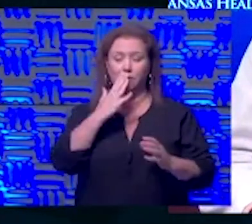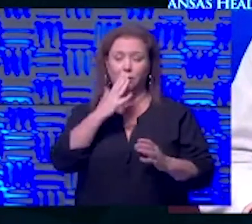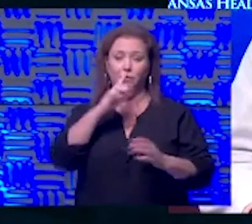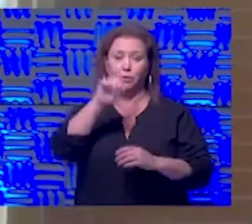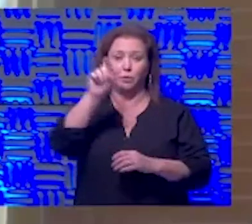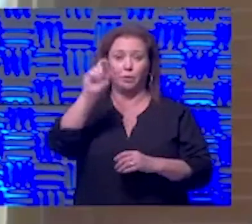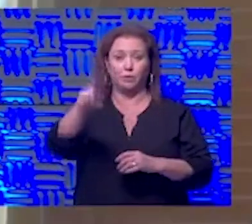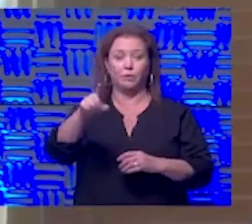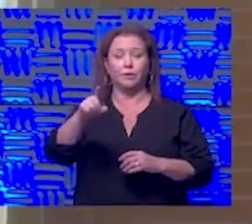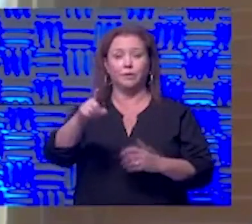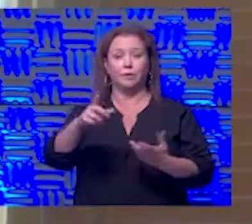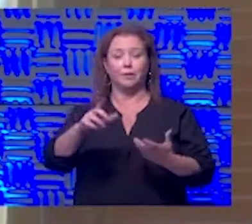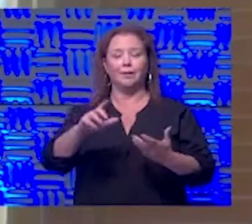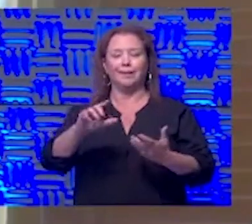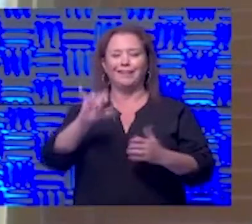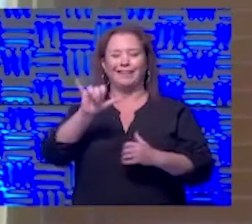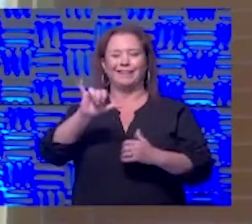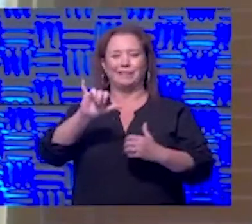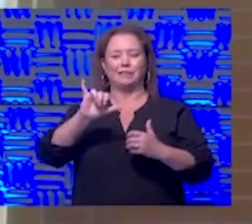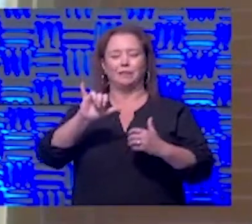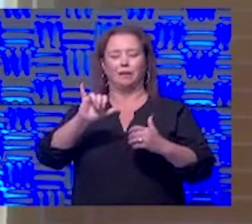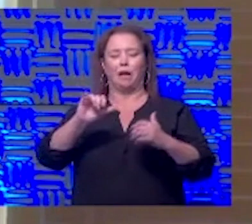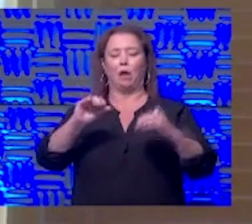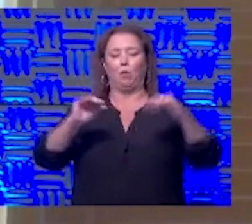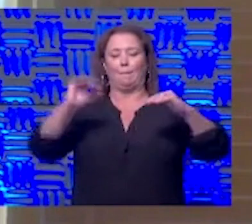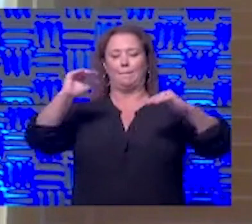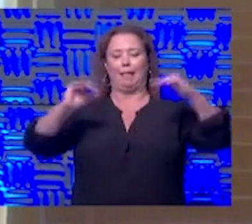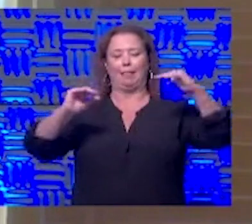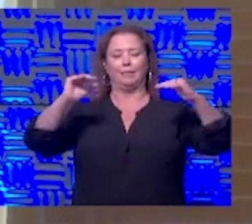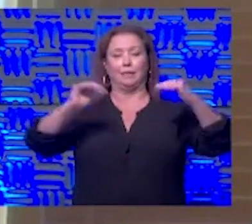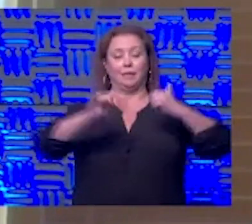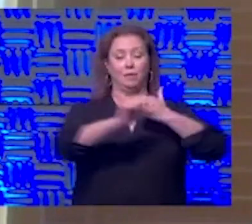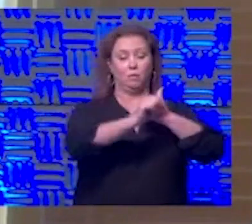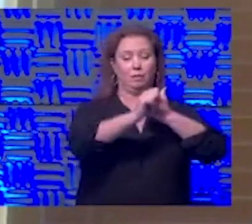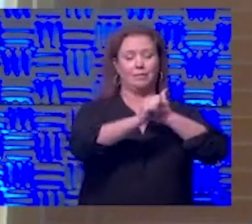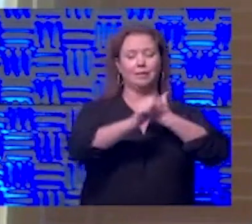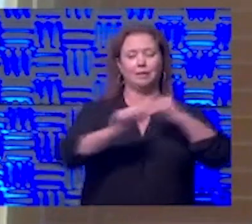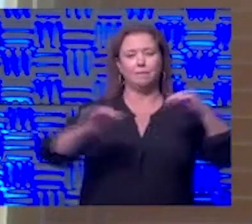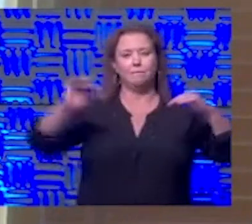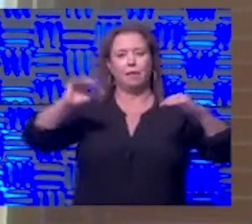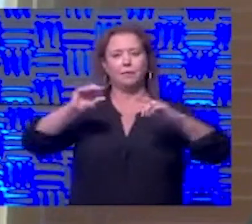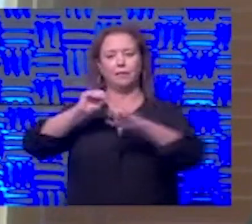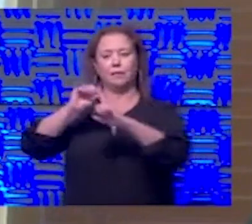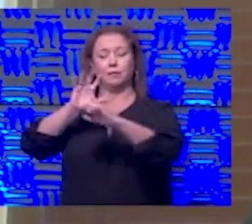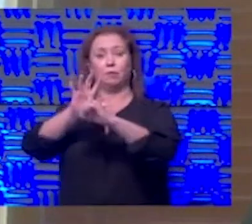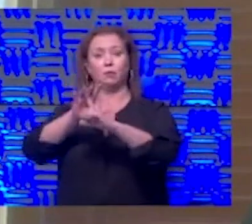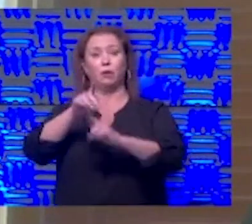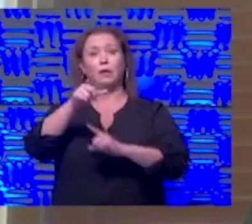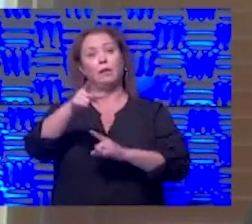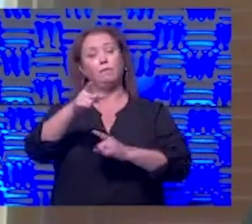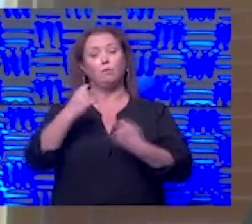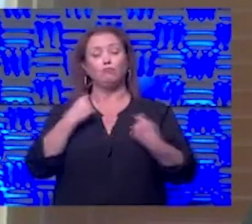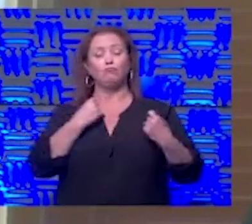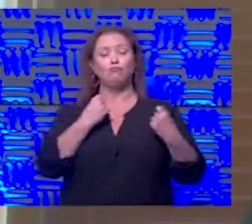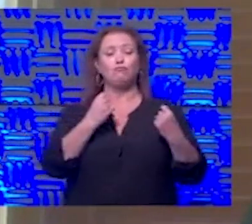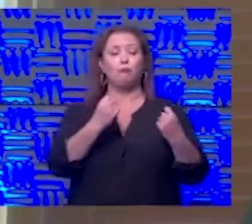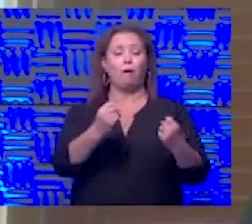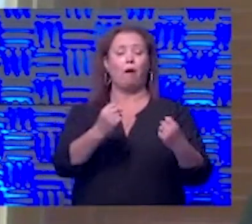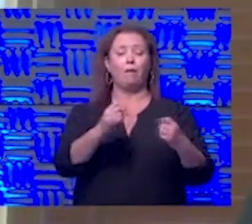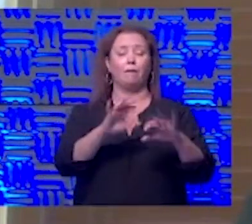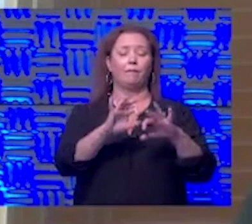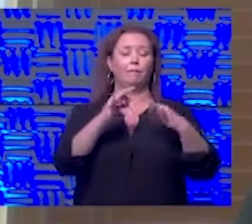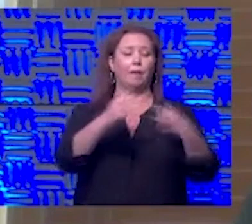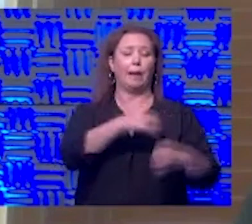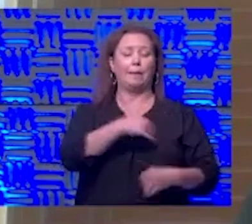that's about how we're able to balance the risk and the exposure. And if you pick up your loved one and drive her